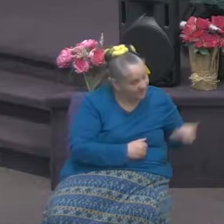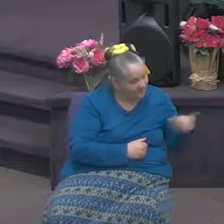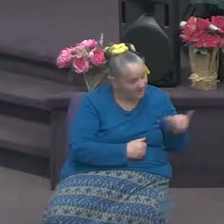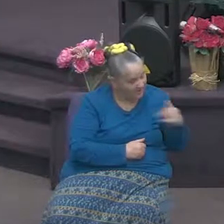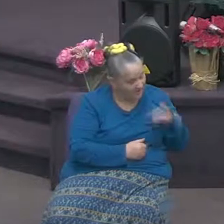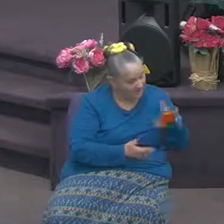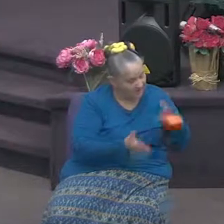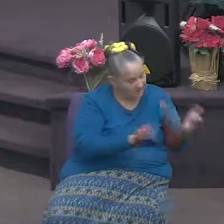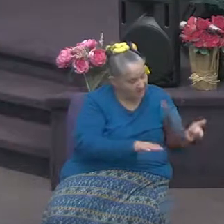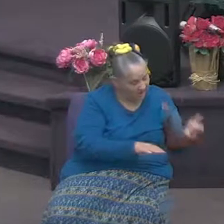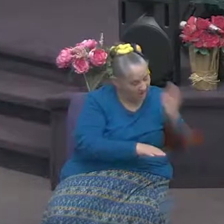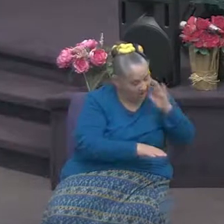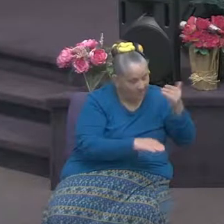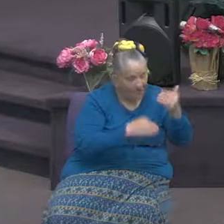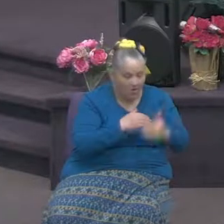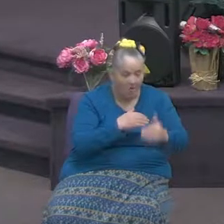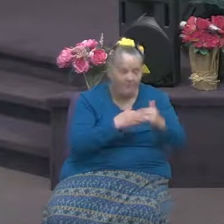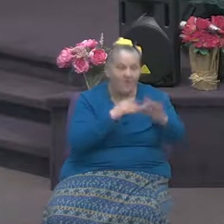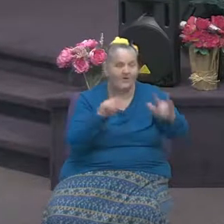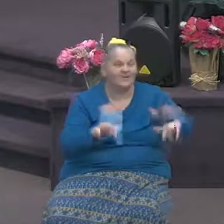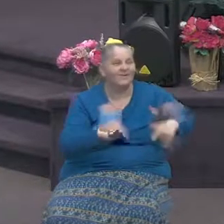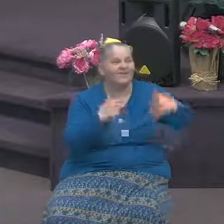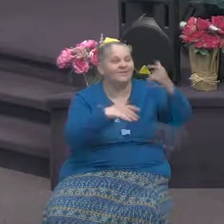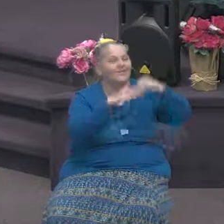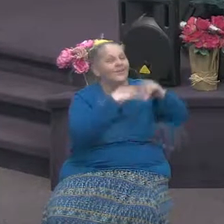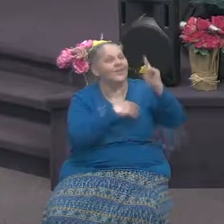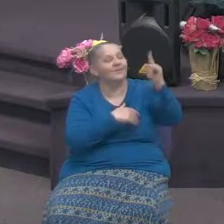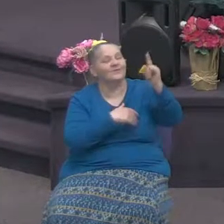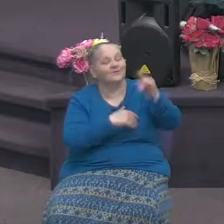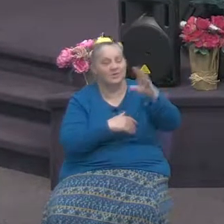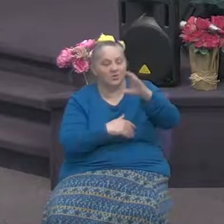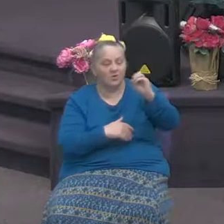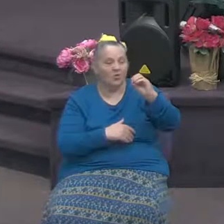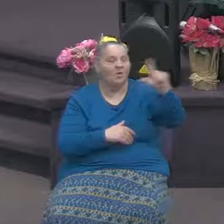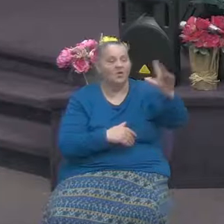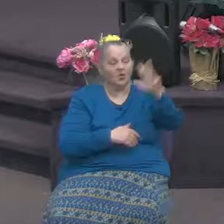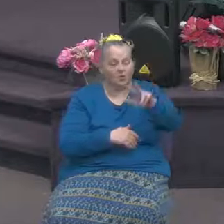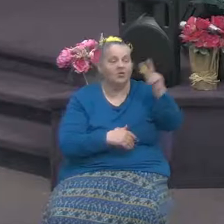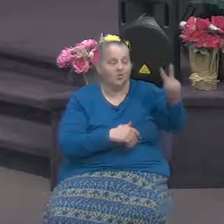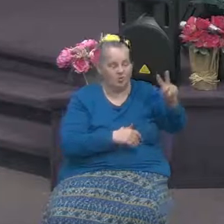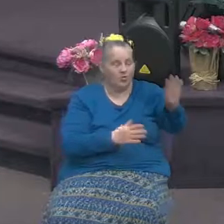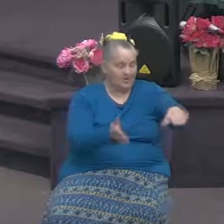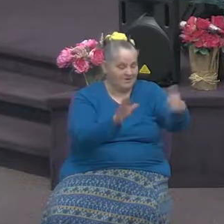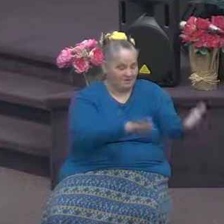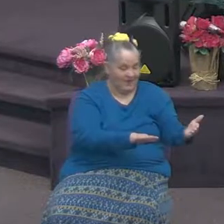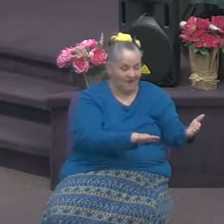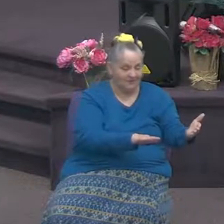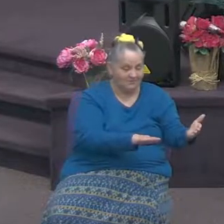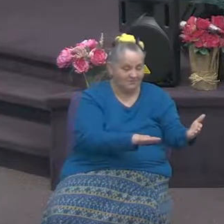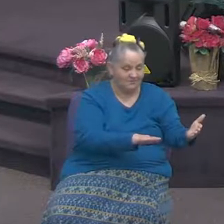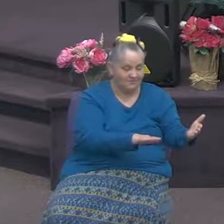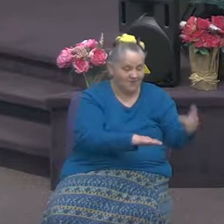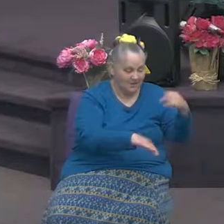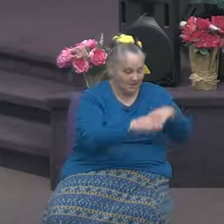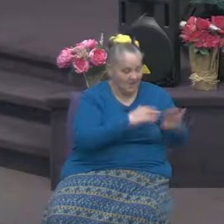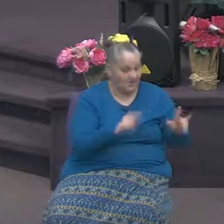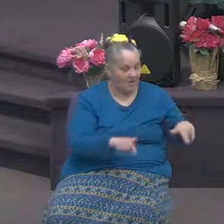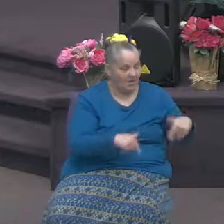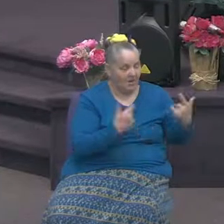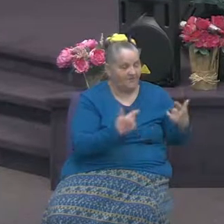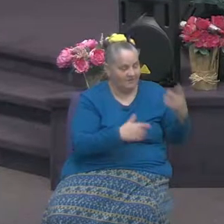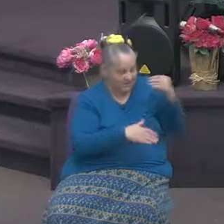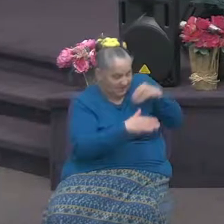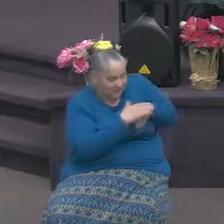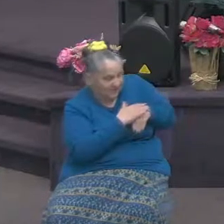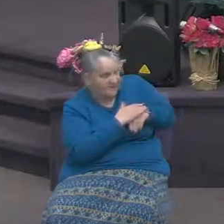die, I'm going to go forward and live in you. Colossians 3:2, ye are dead, and your life is